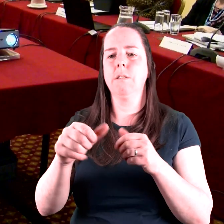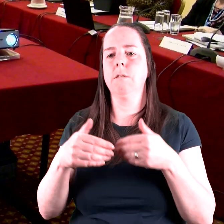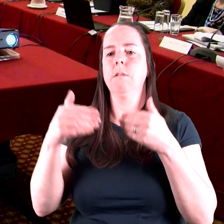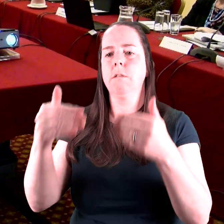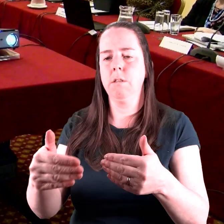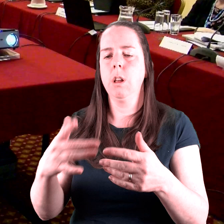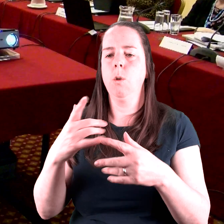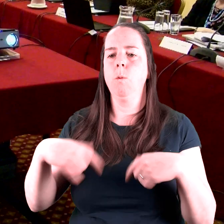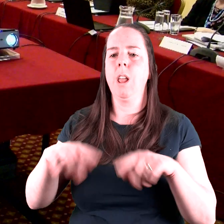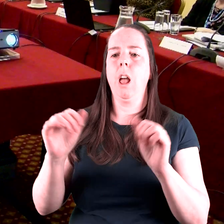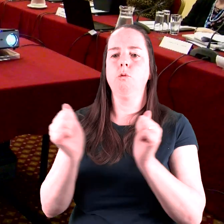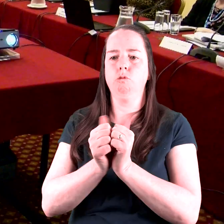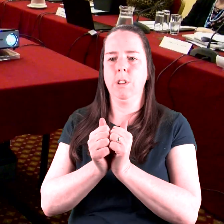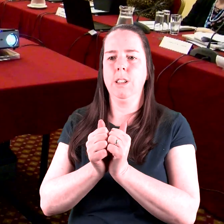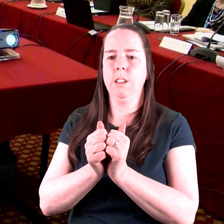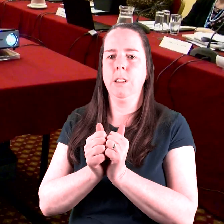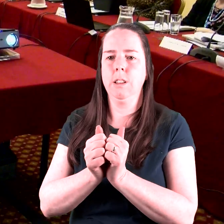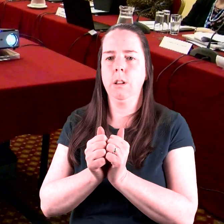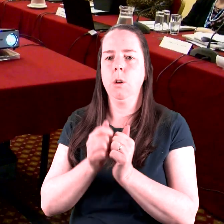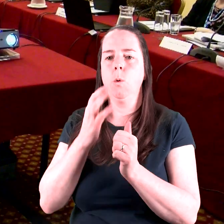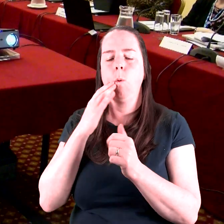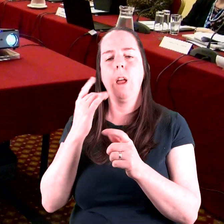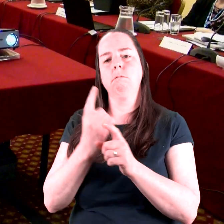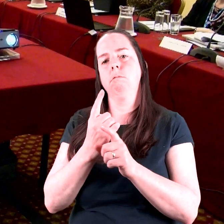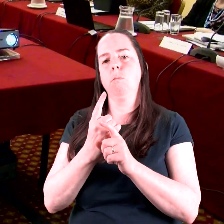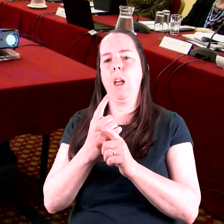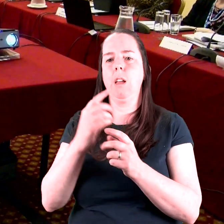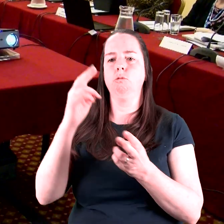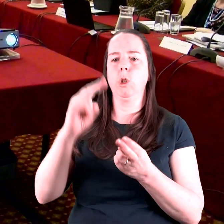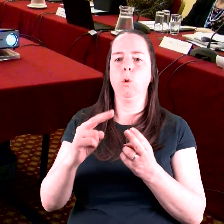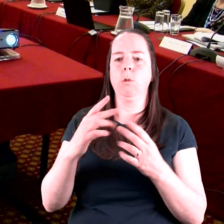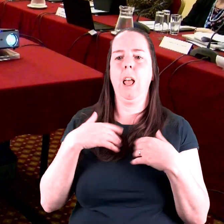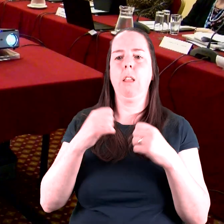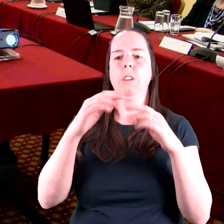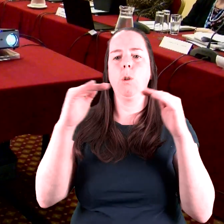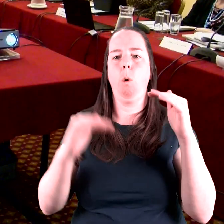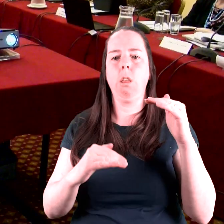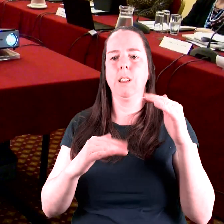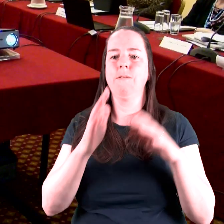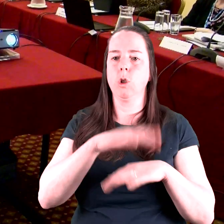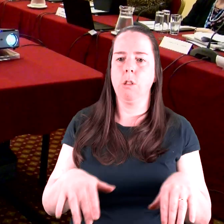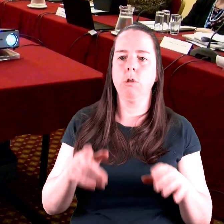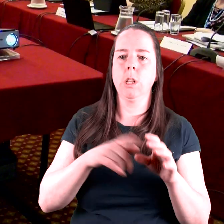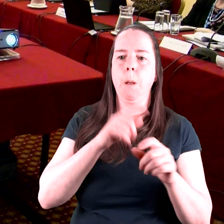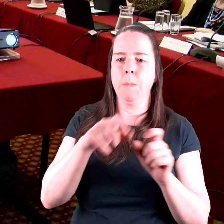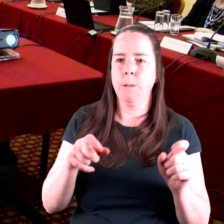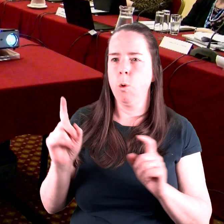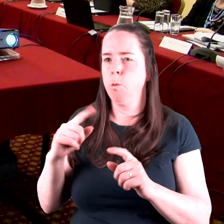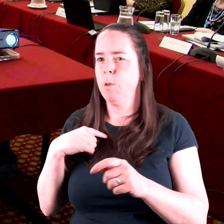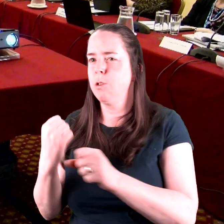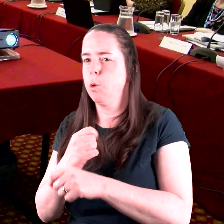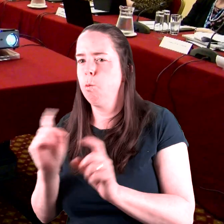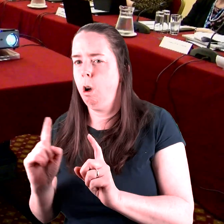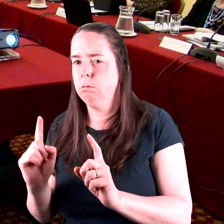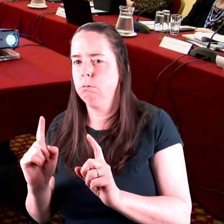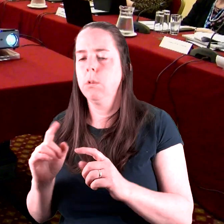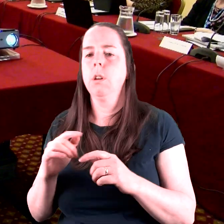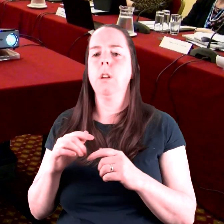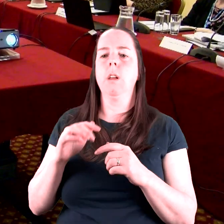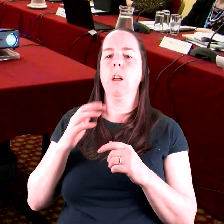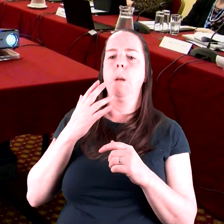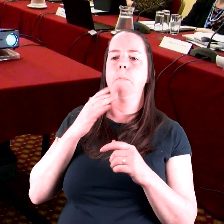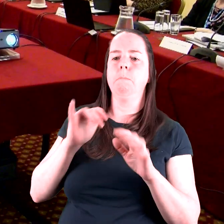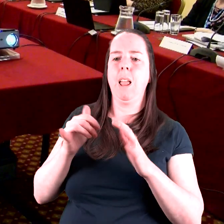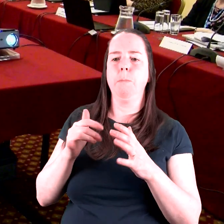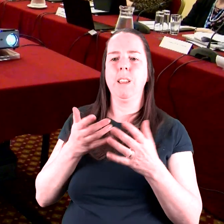next level and we agree, so when we say reducing health inequalities in children and young people, exactly what is the partnership going to do about that? And maybe